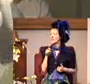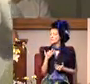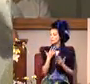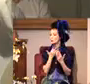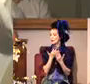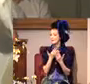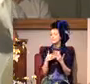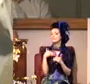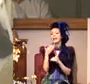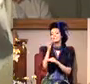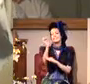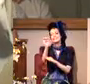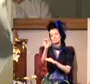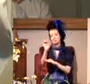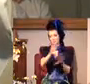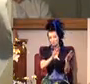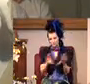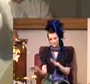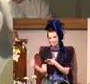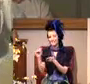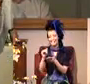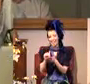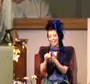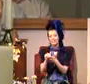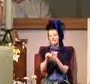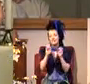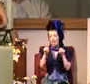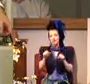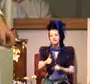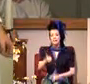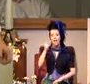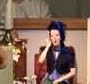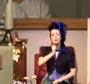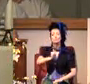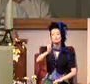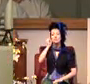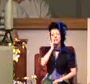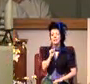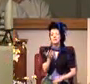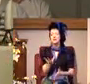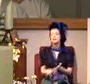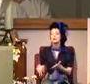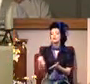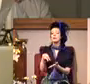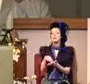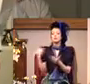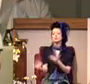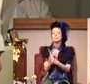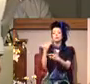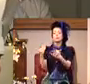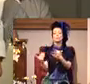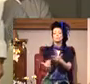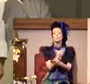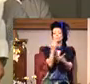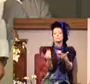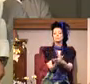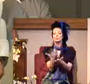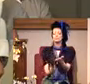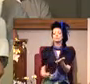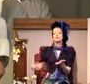this all over again. We can do it every day that we can experience